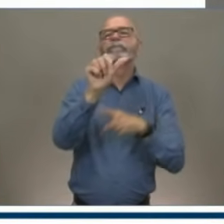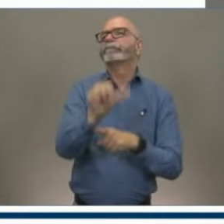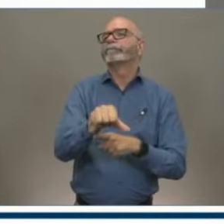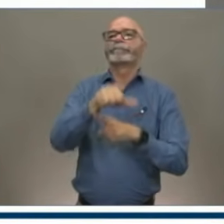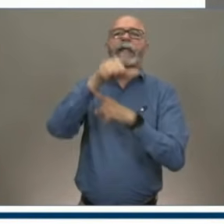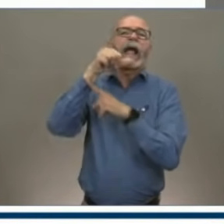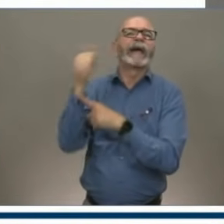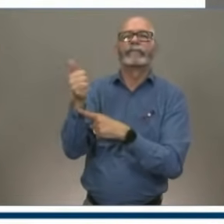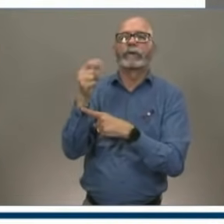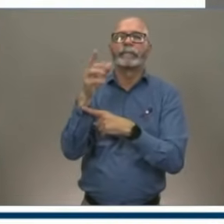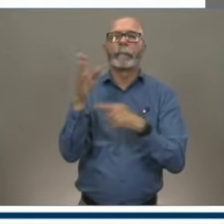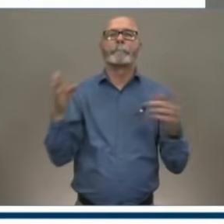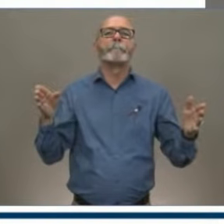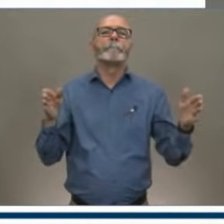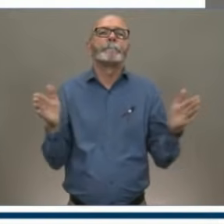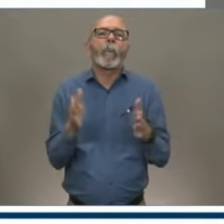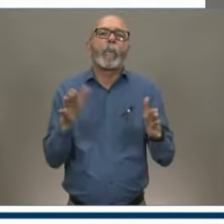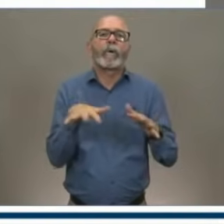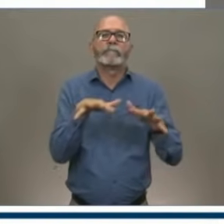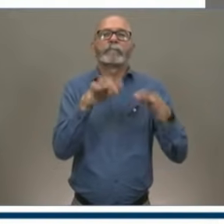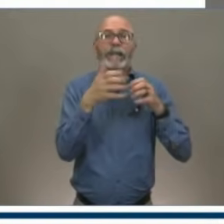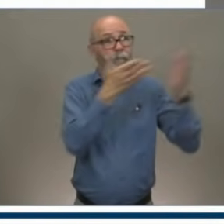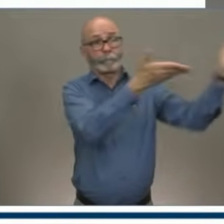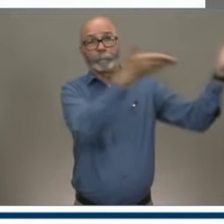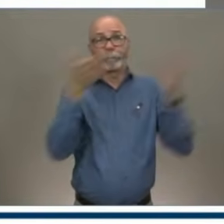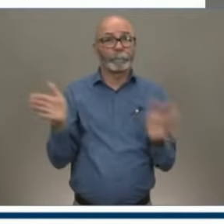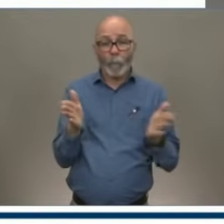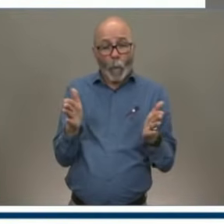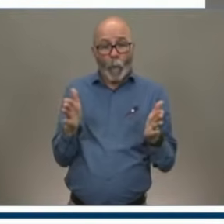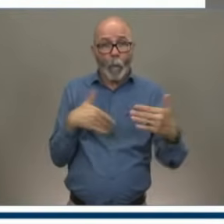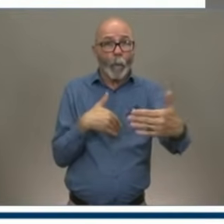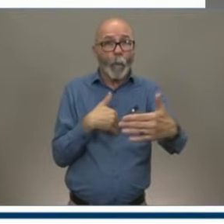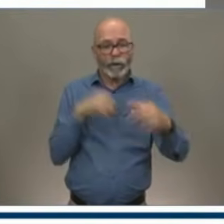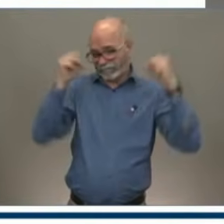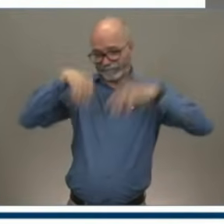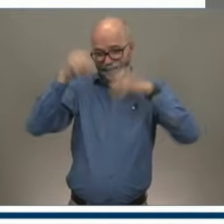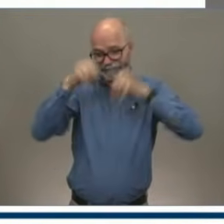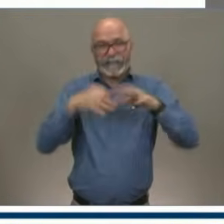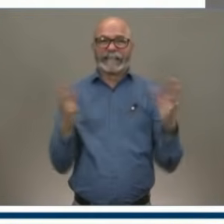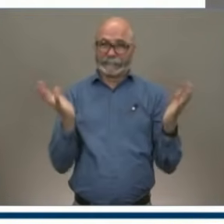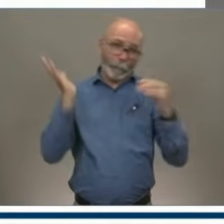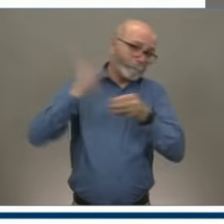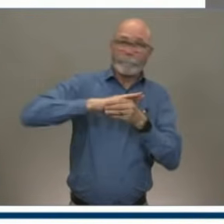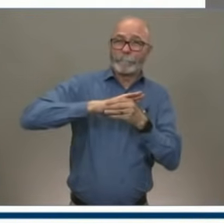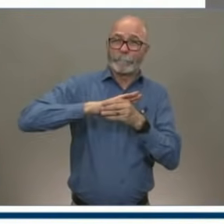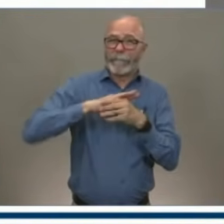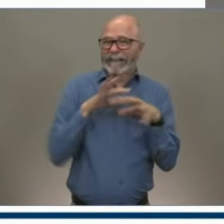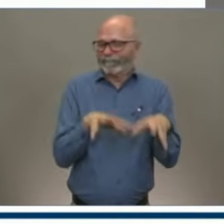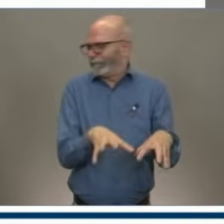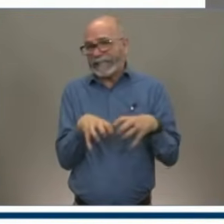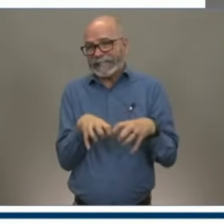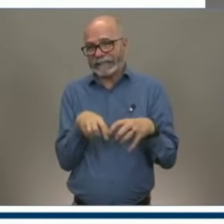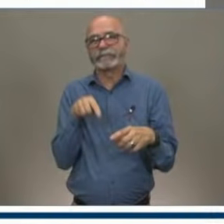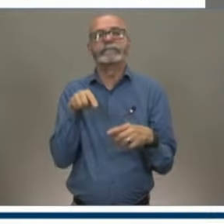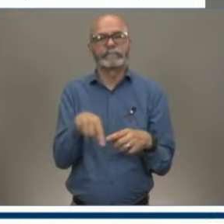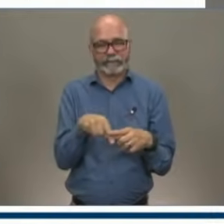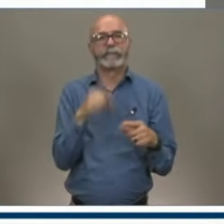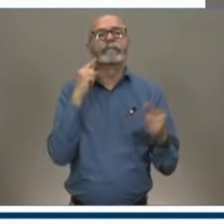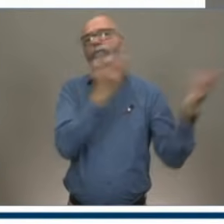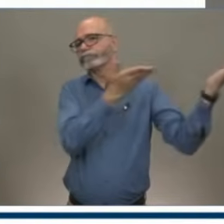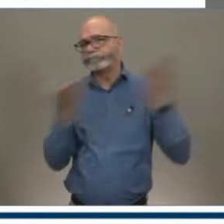that are needed to transport the vaccine, whatever the product, from the storage place to vaccine